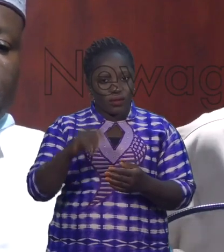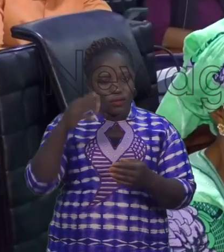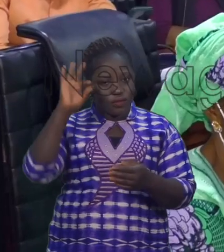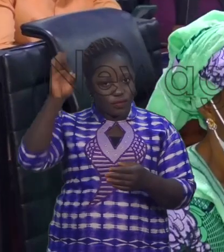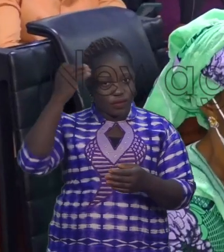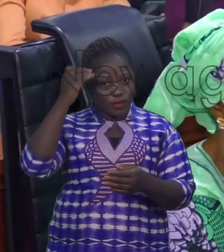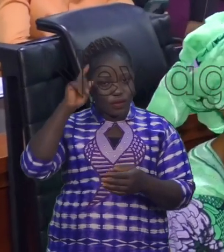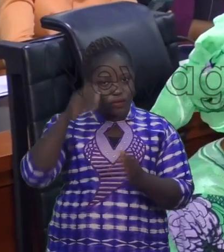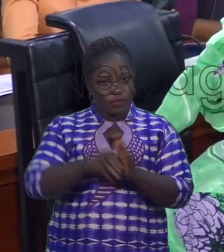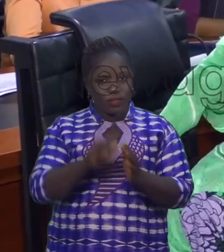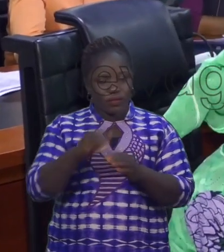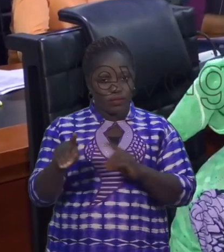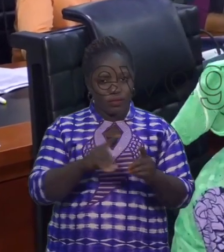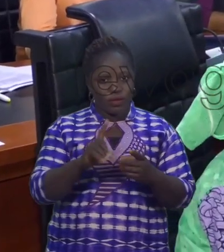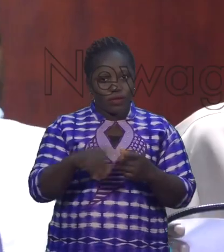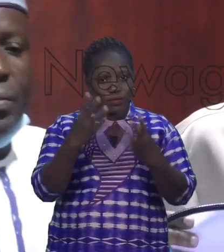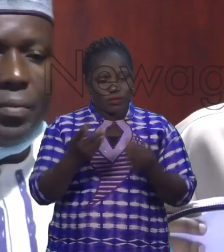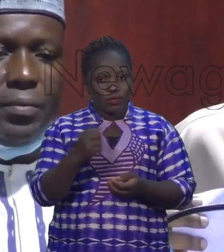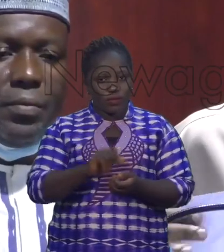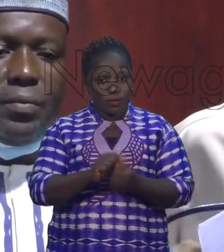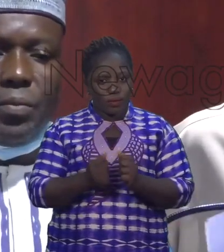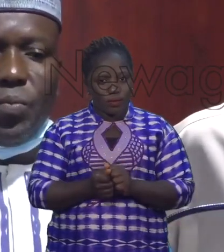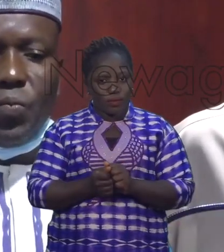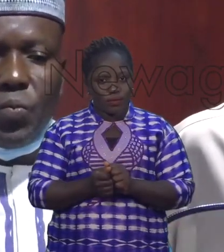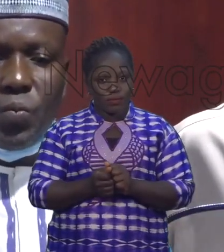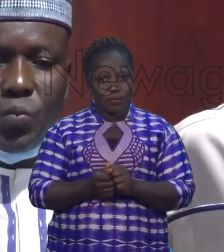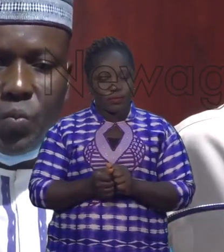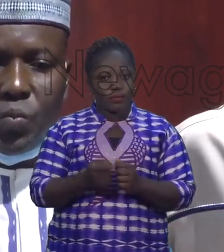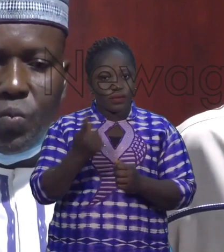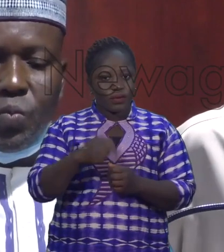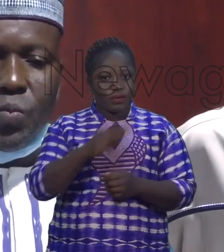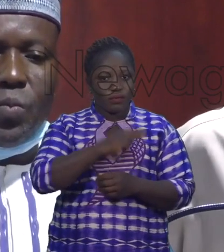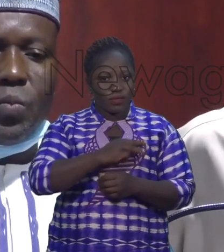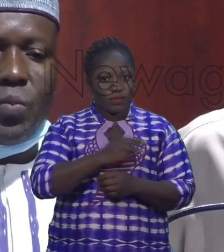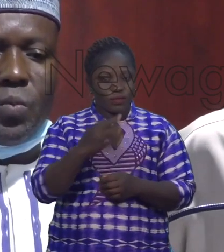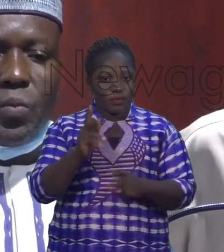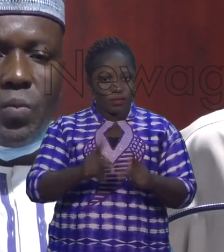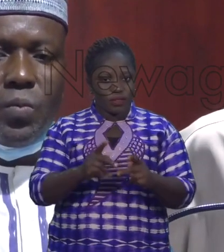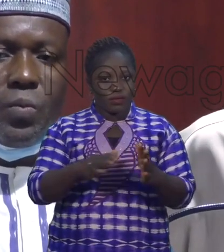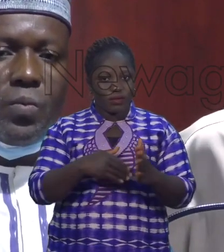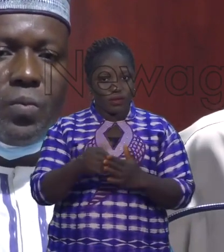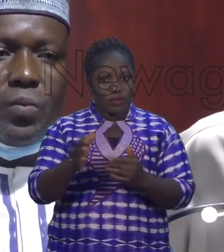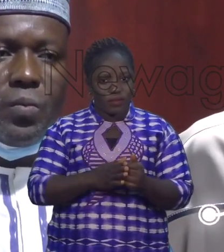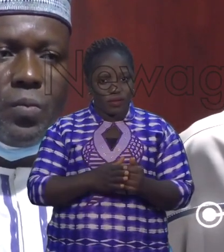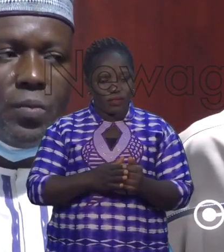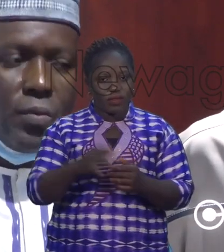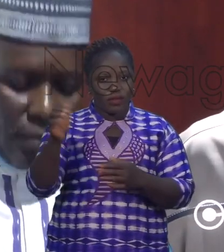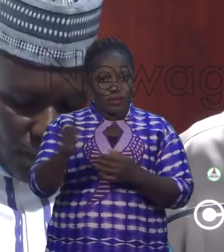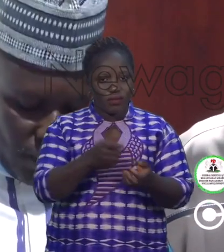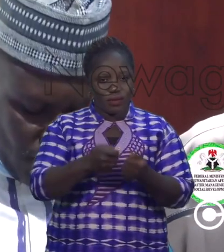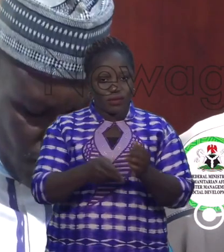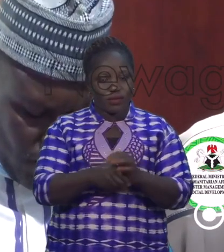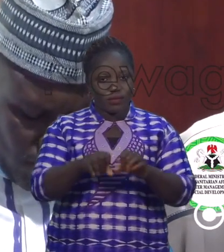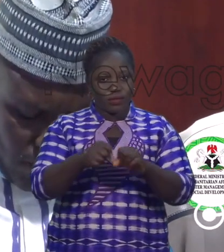government is doing to solve the problem. The federal government through the Ministry of Humanitarian Affairs wish